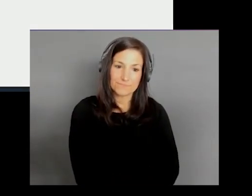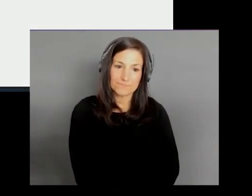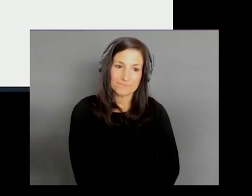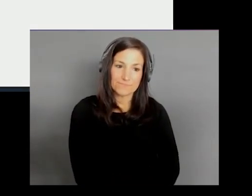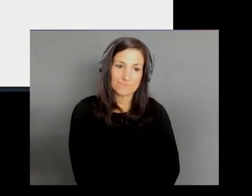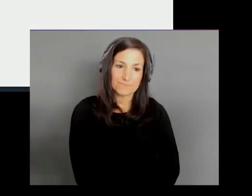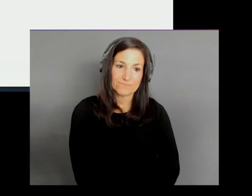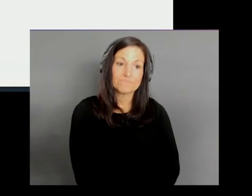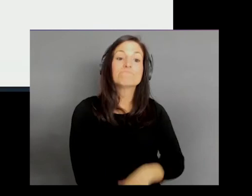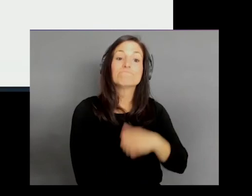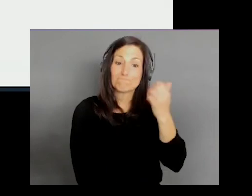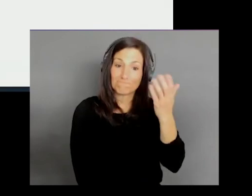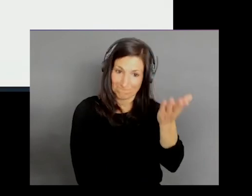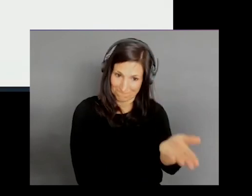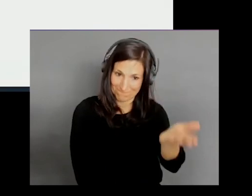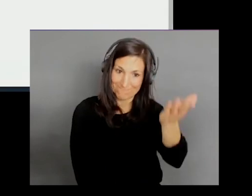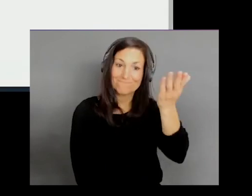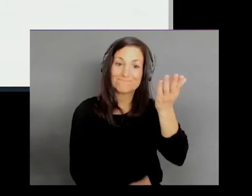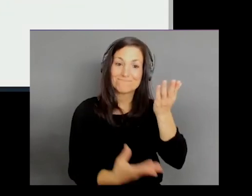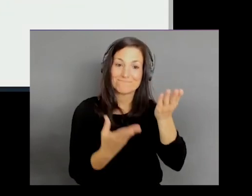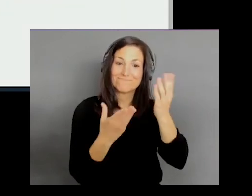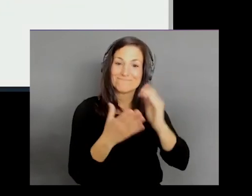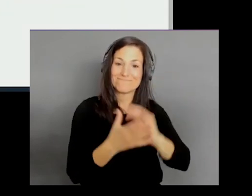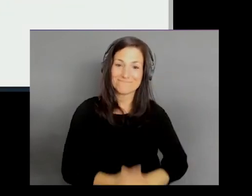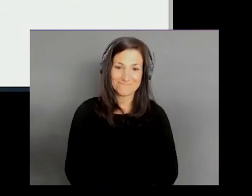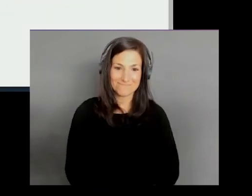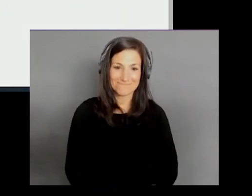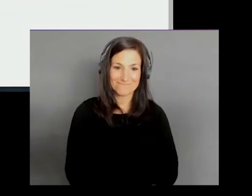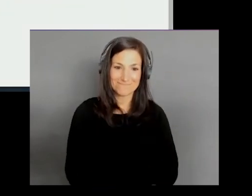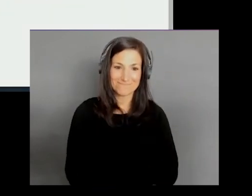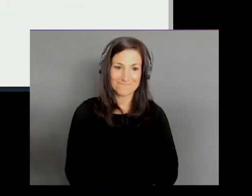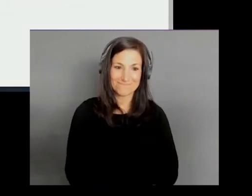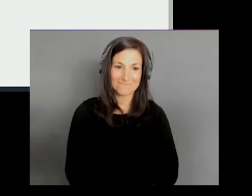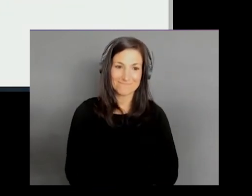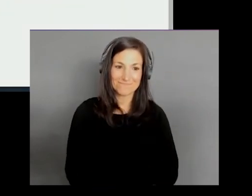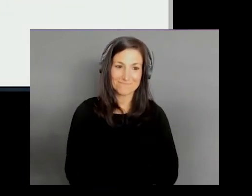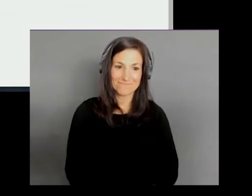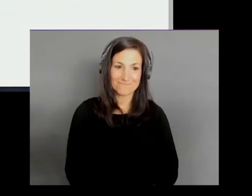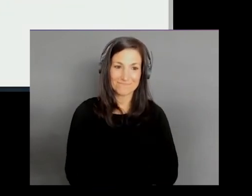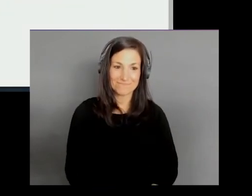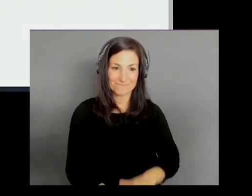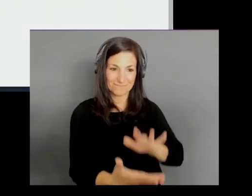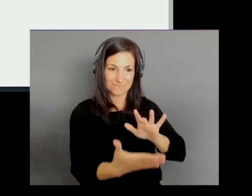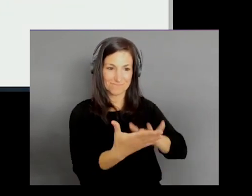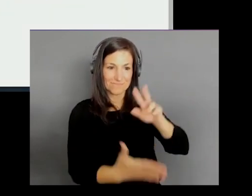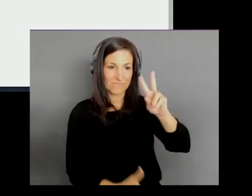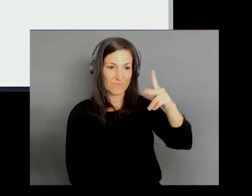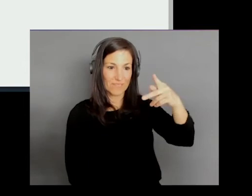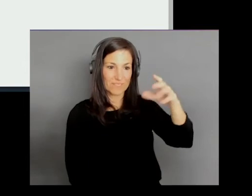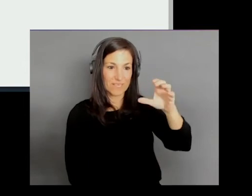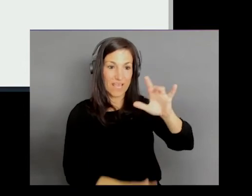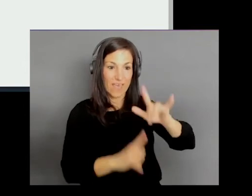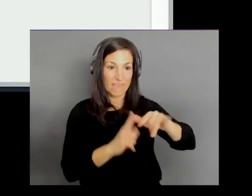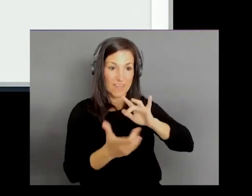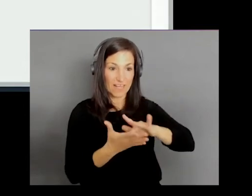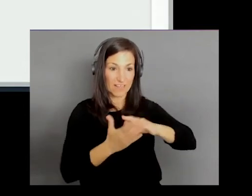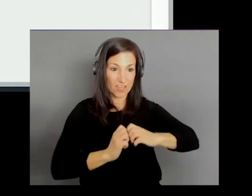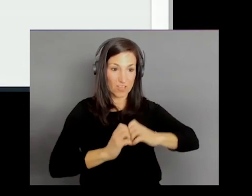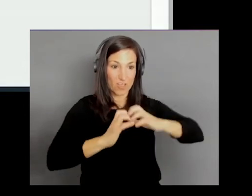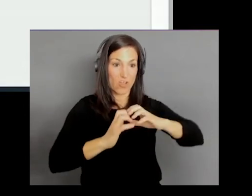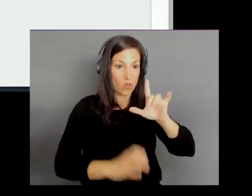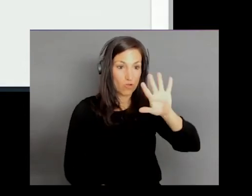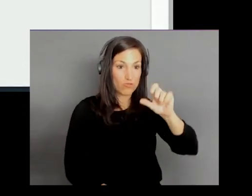there we go. Okay. So I go to VPC and click Launch VPC.